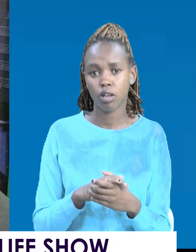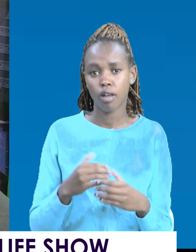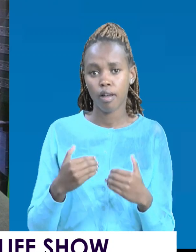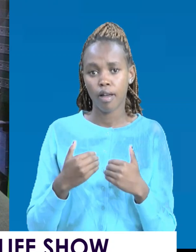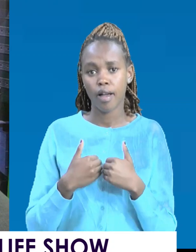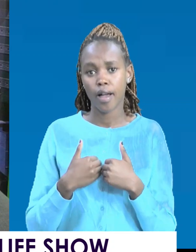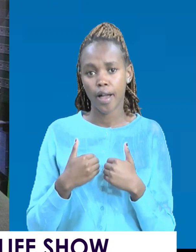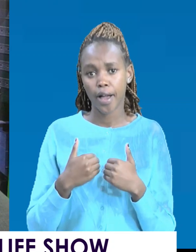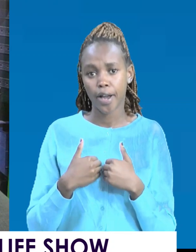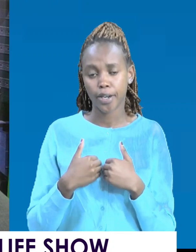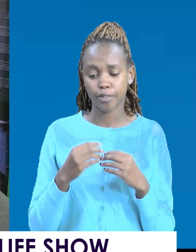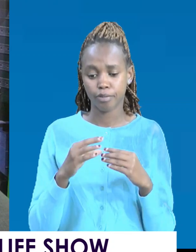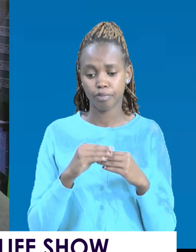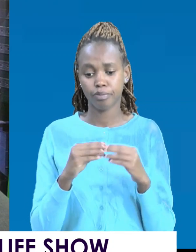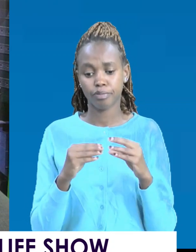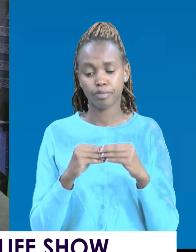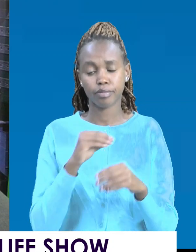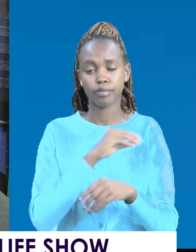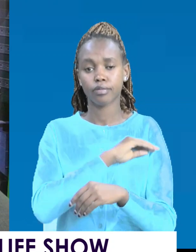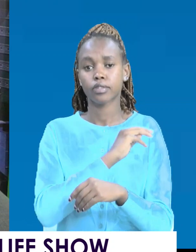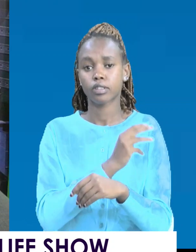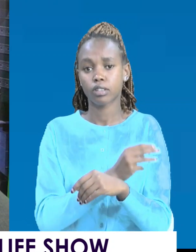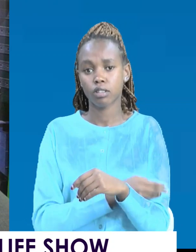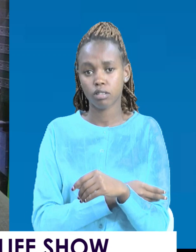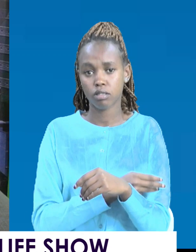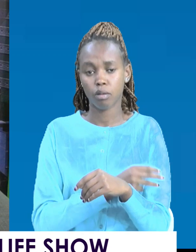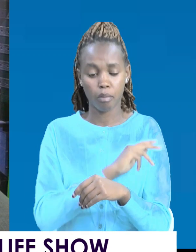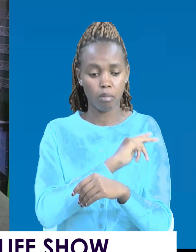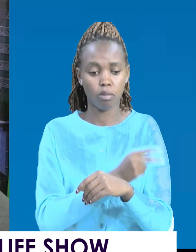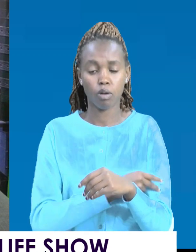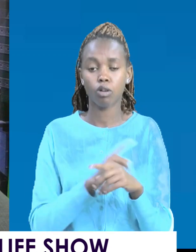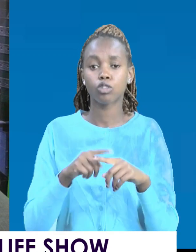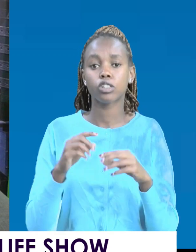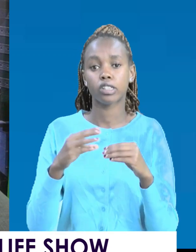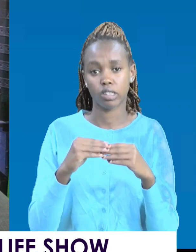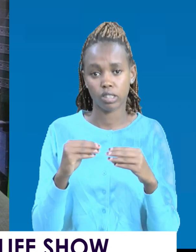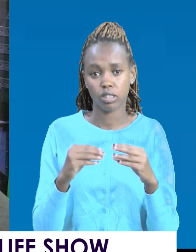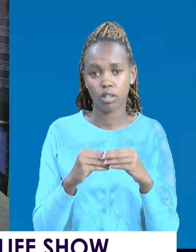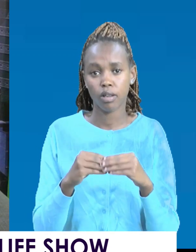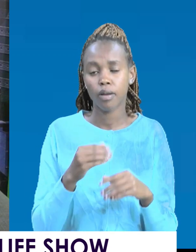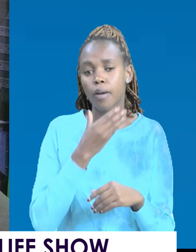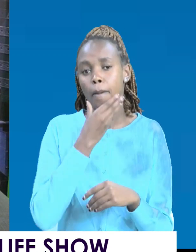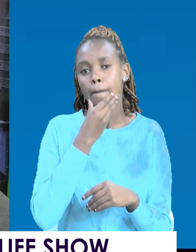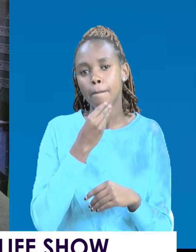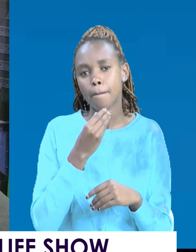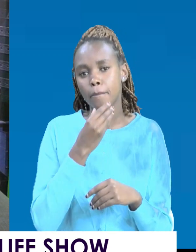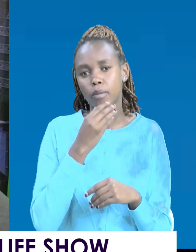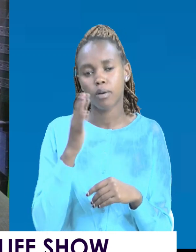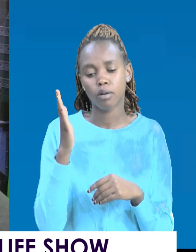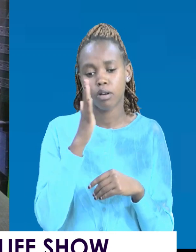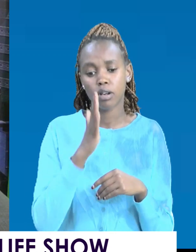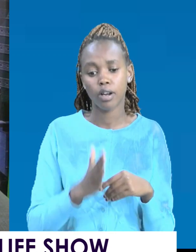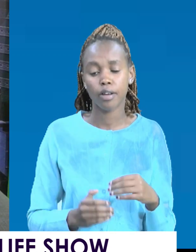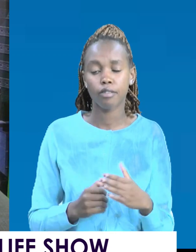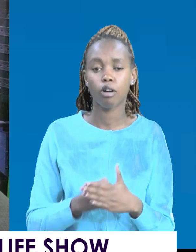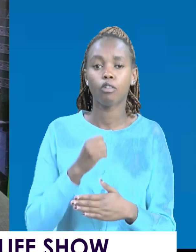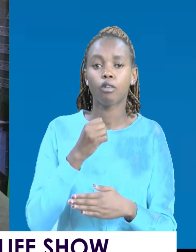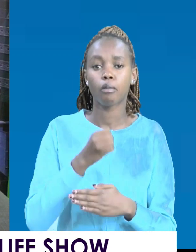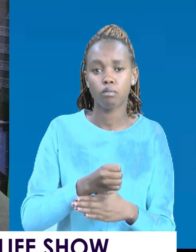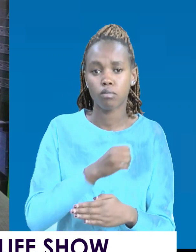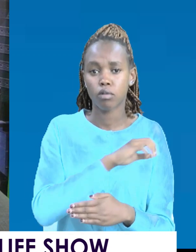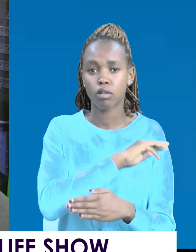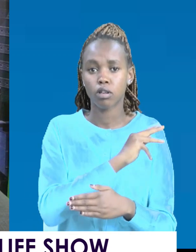to create. By the way, just in case you did not know, man is never overpowered